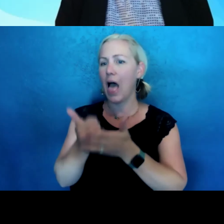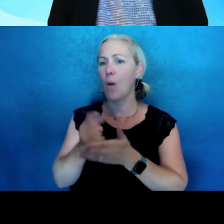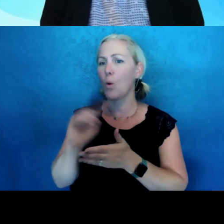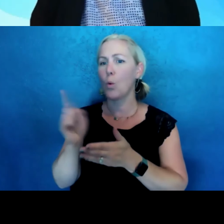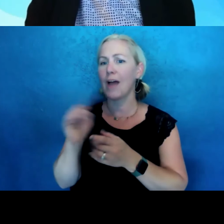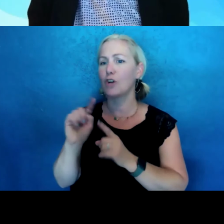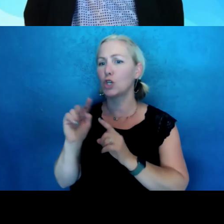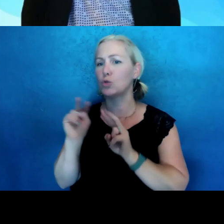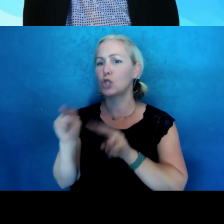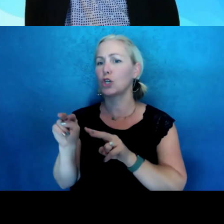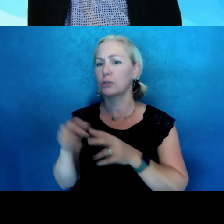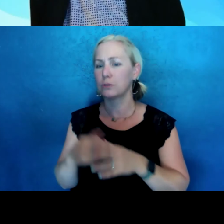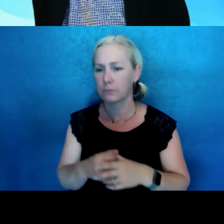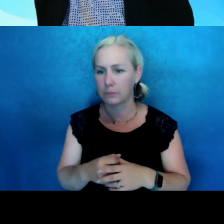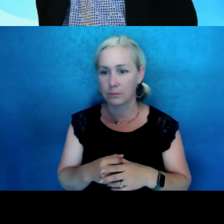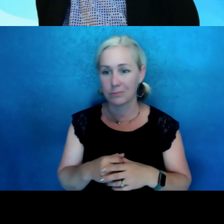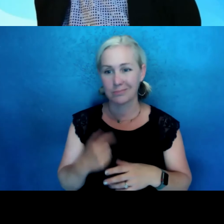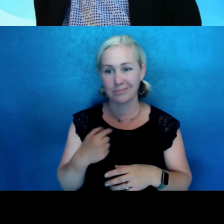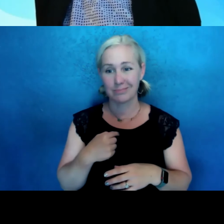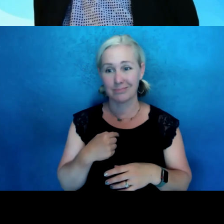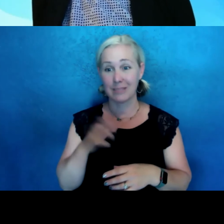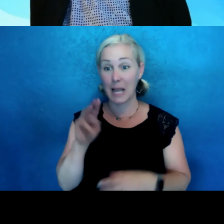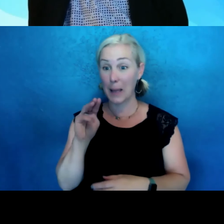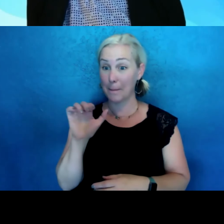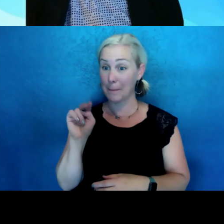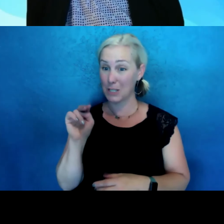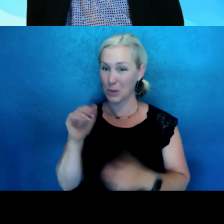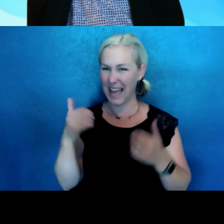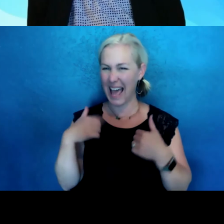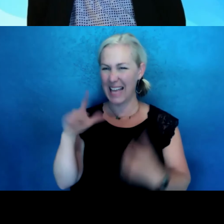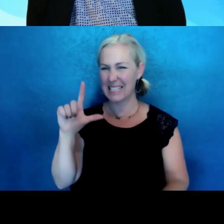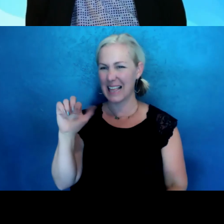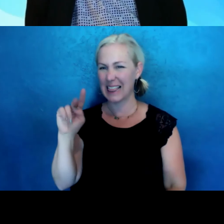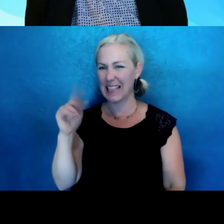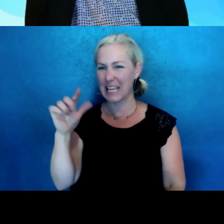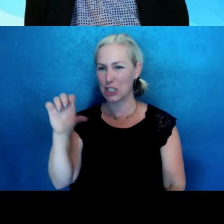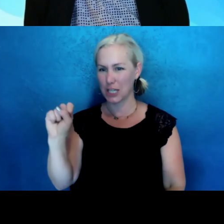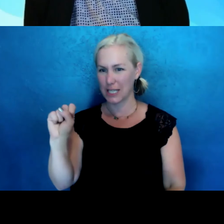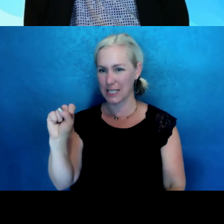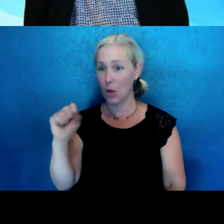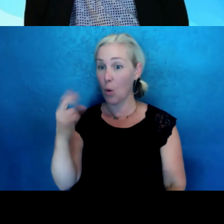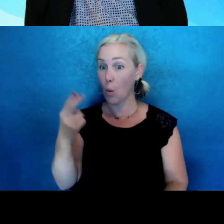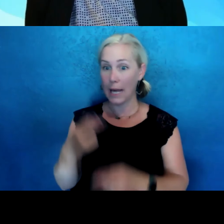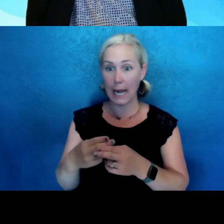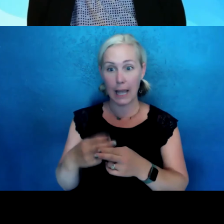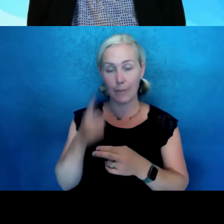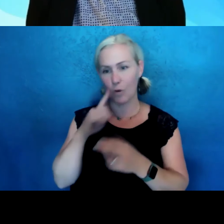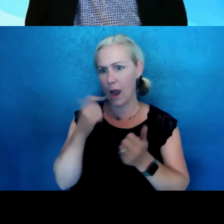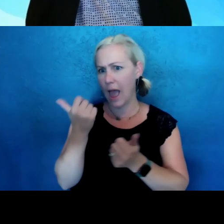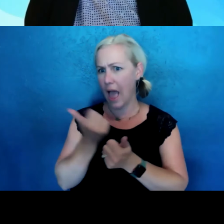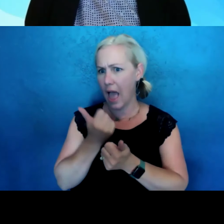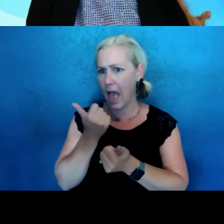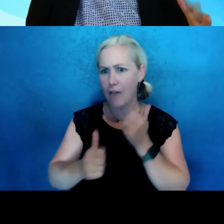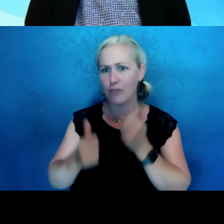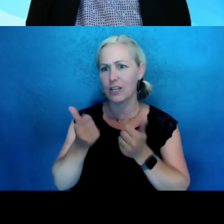We also really like Minnesota has linkages, is the one name and one for every service, whether it's including, we haven't